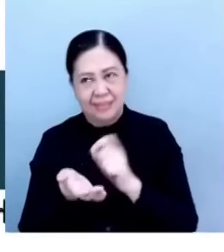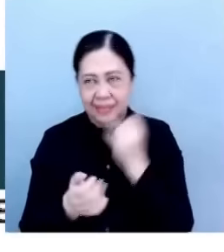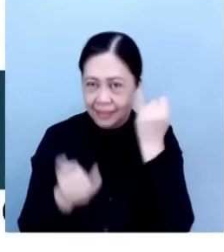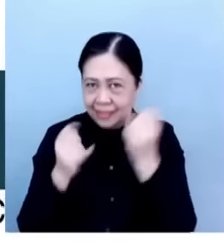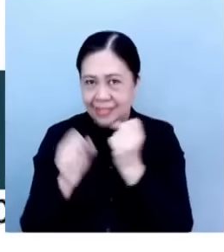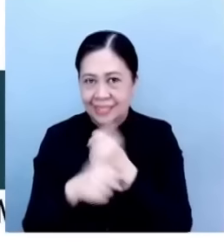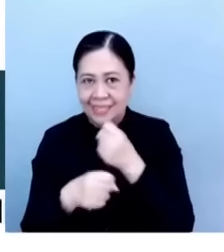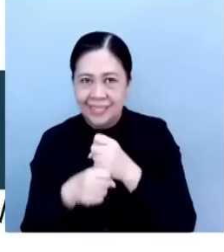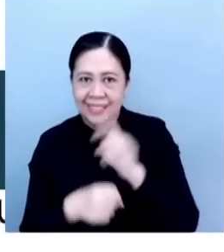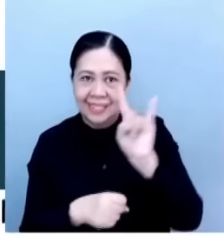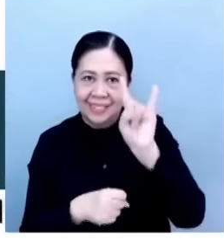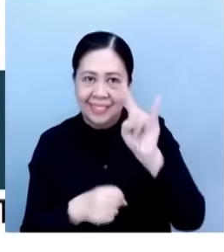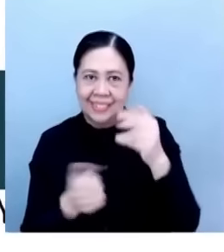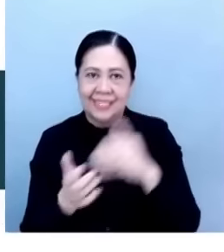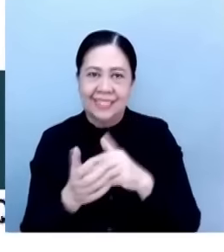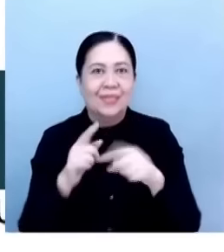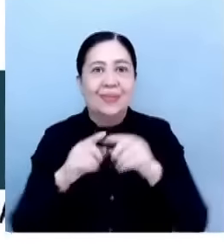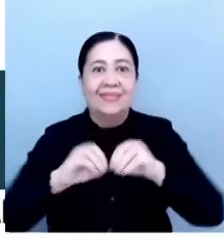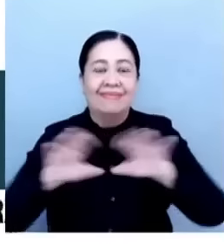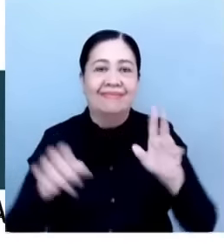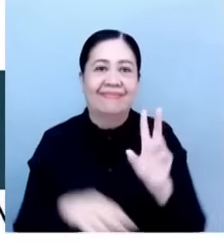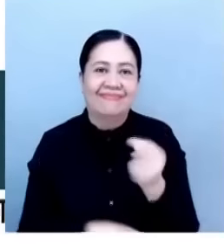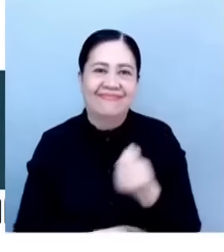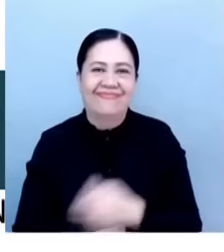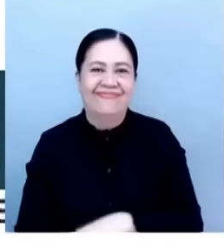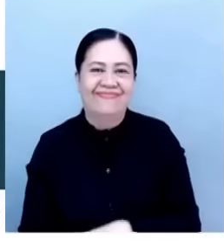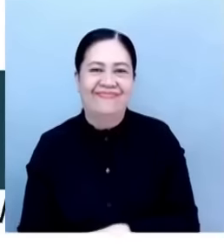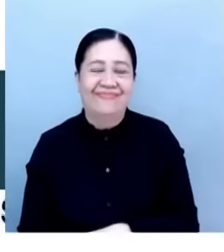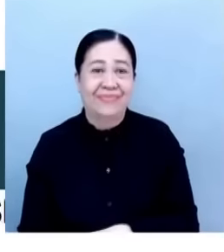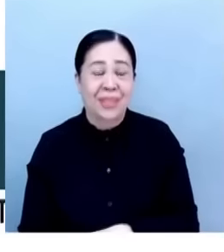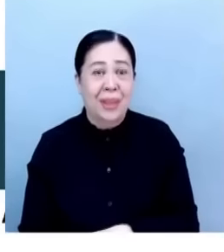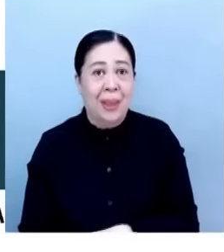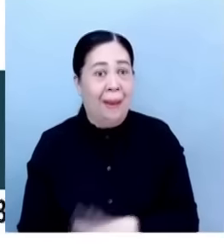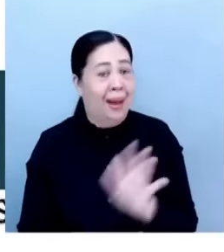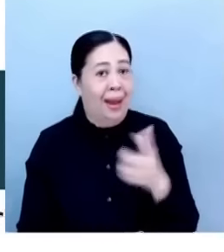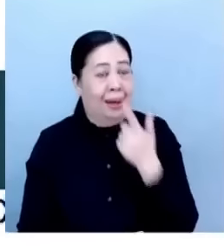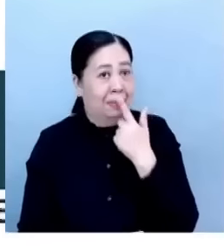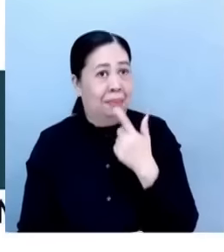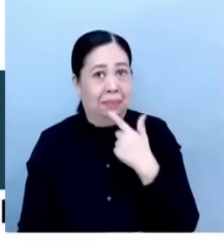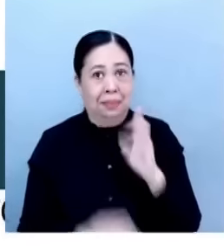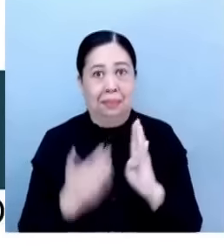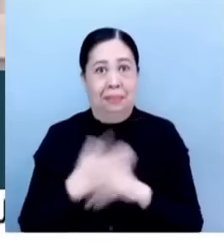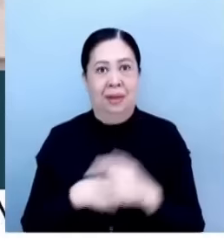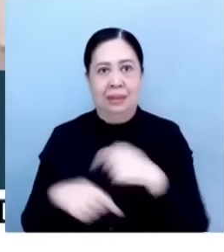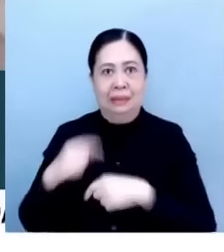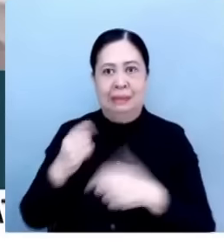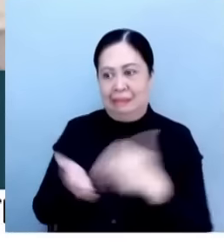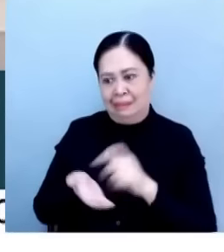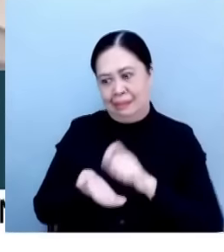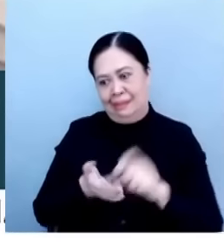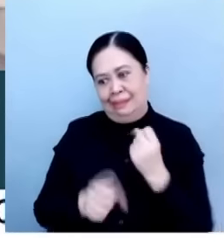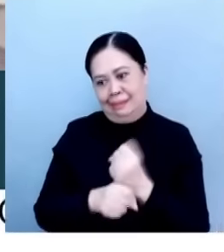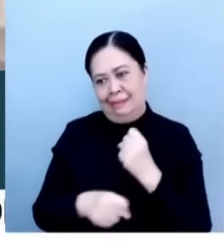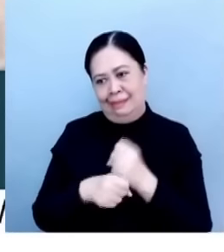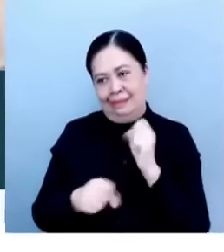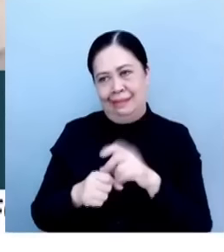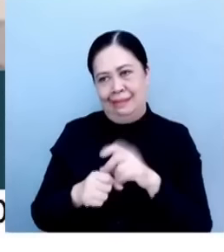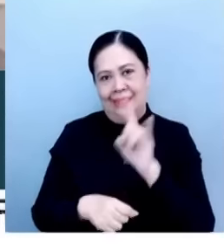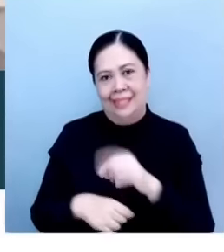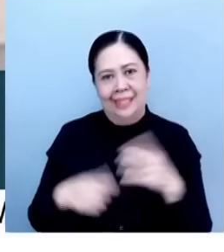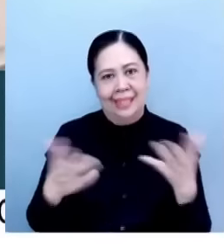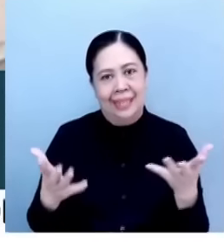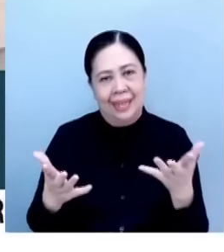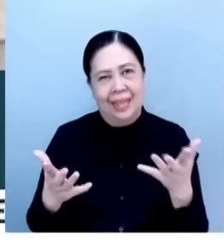this ad. When is it going to come out? I'm not saying we're going back to the drawing board. I'm saying we